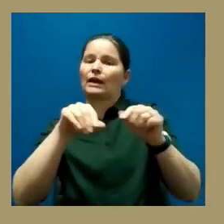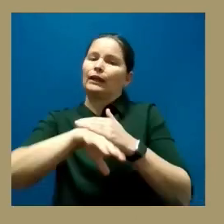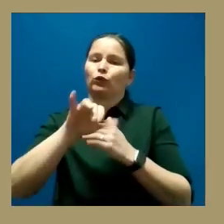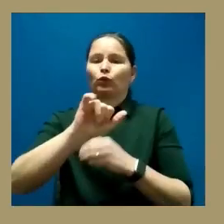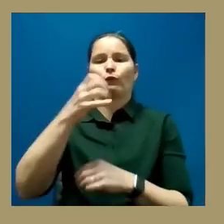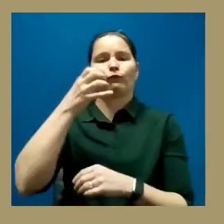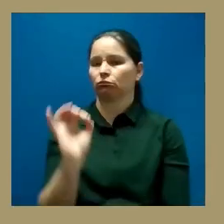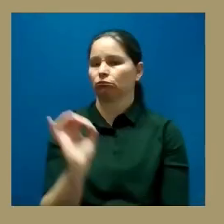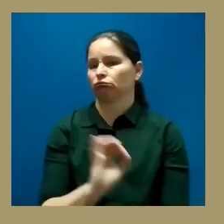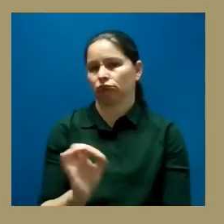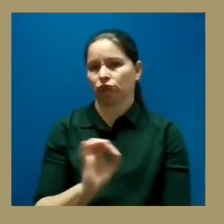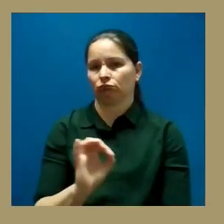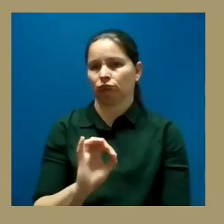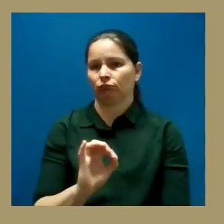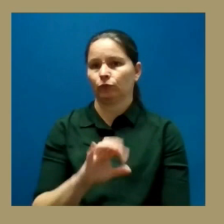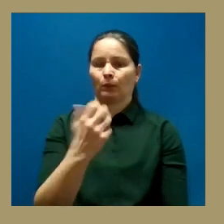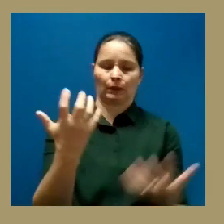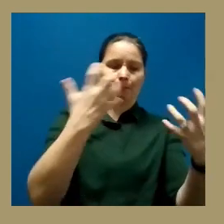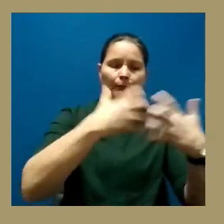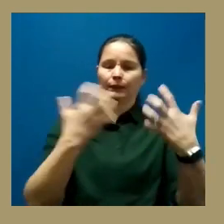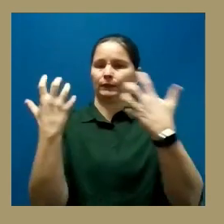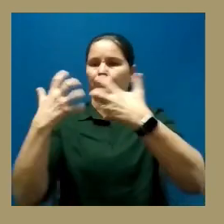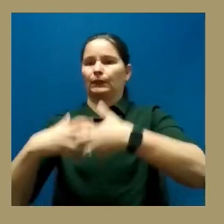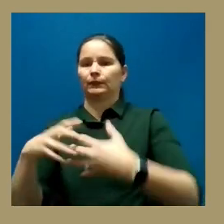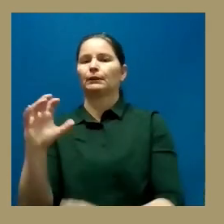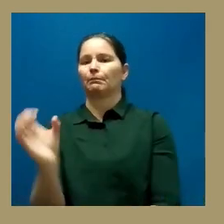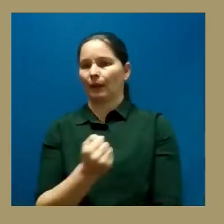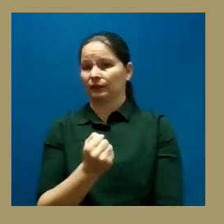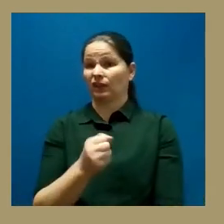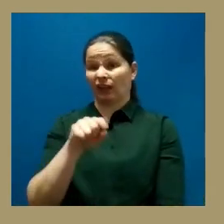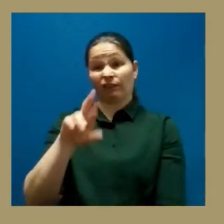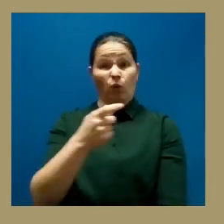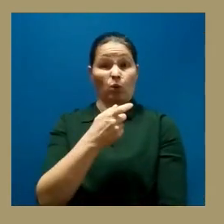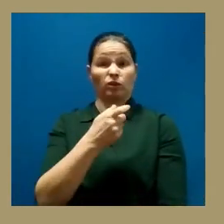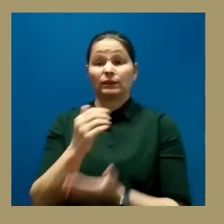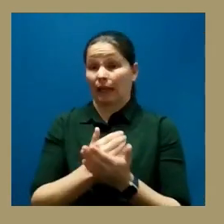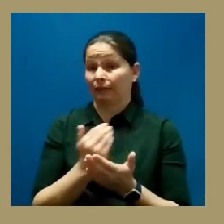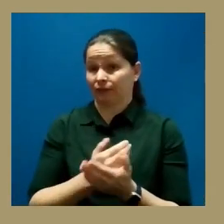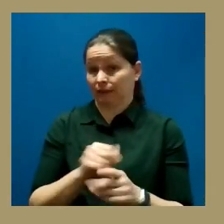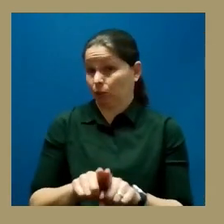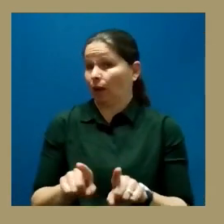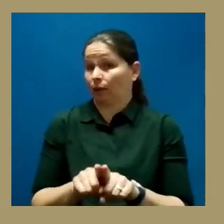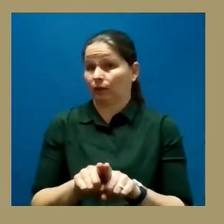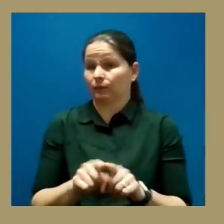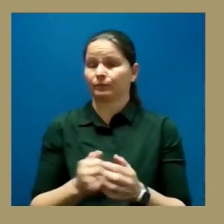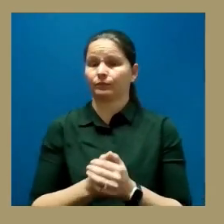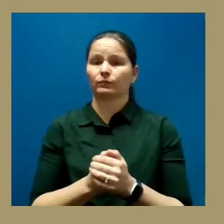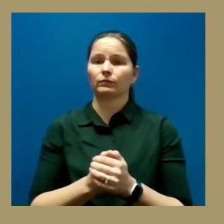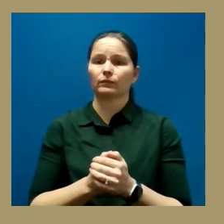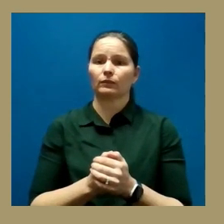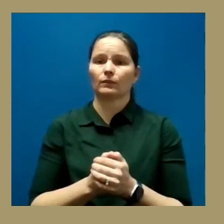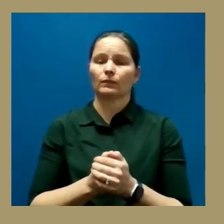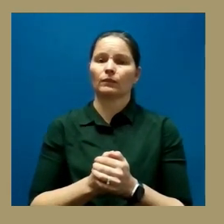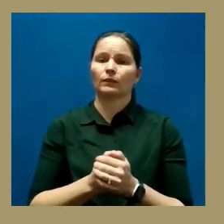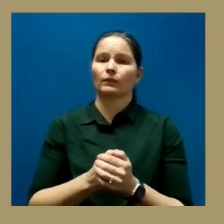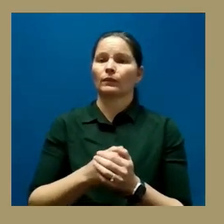essentially another level of security, in that the customer will not be able to create, or shall I